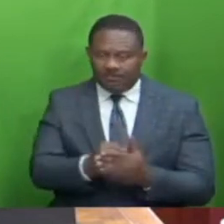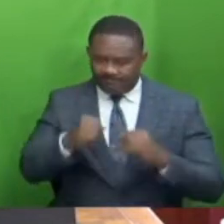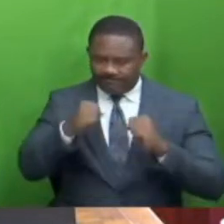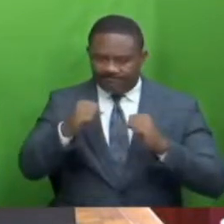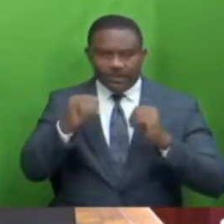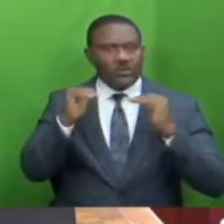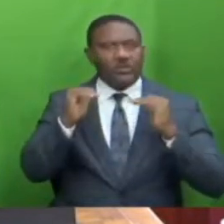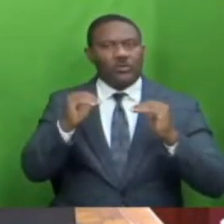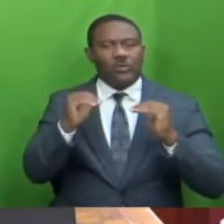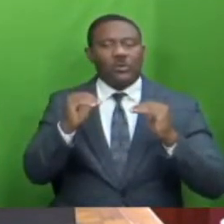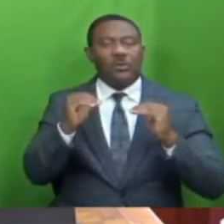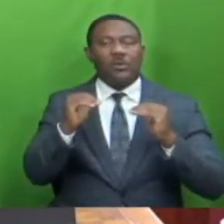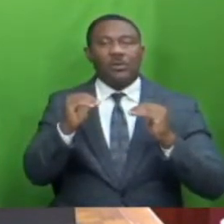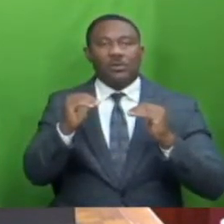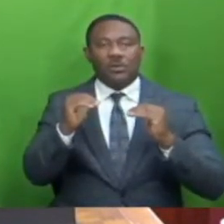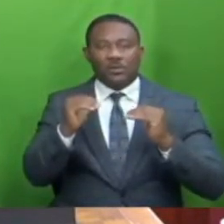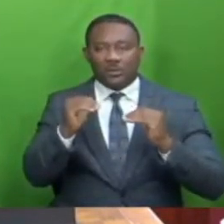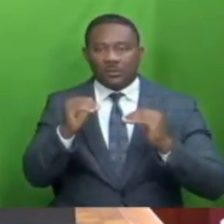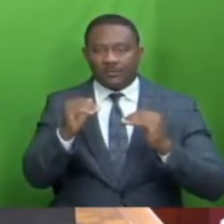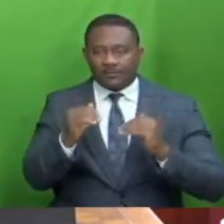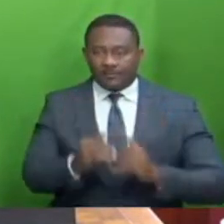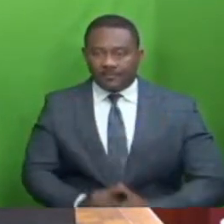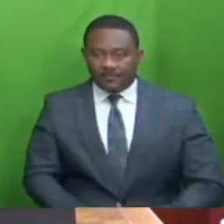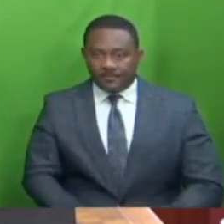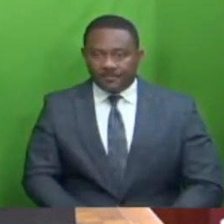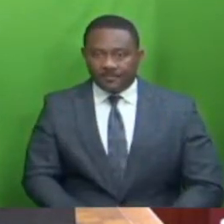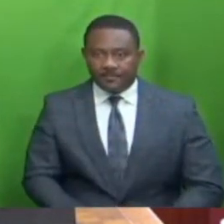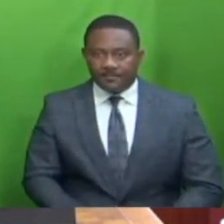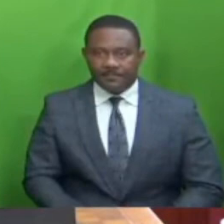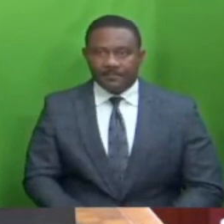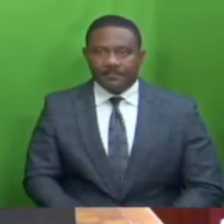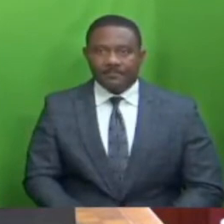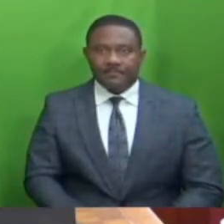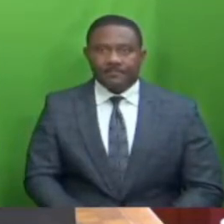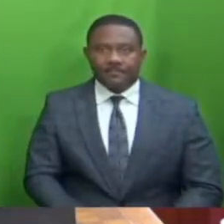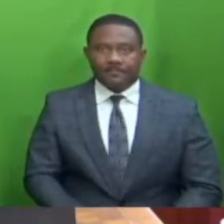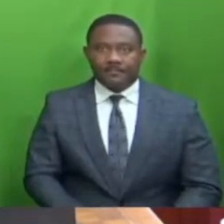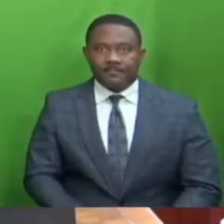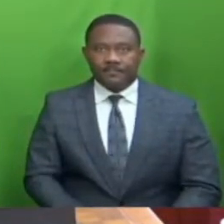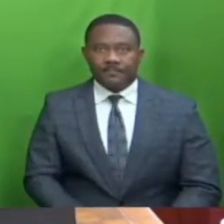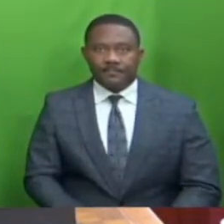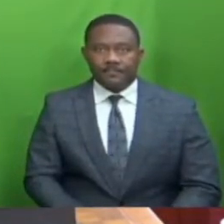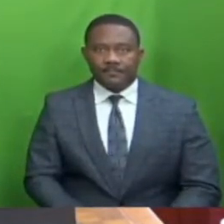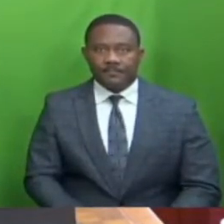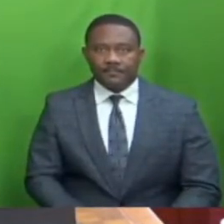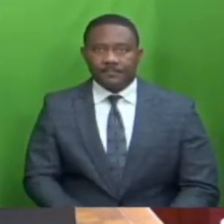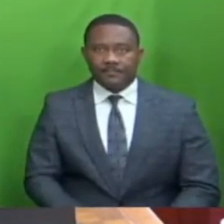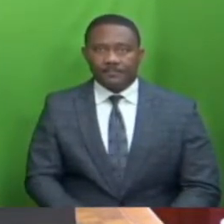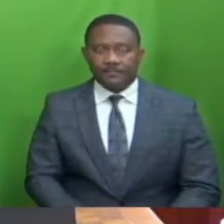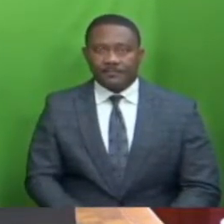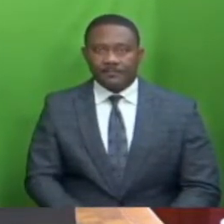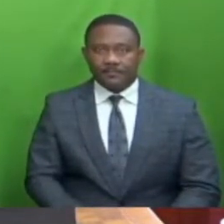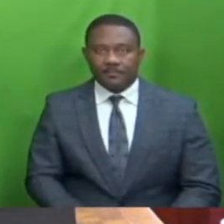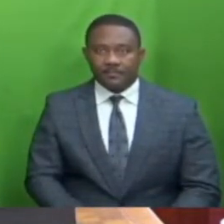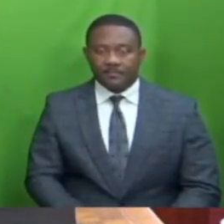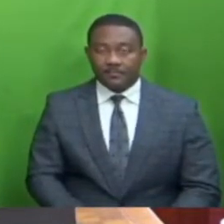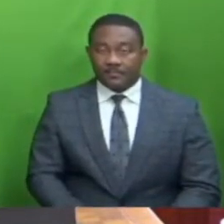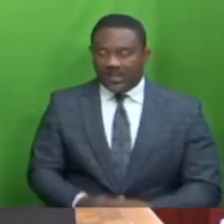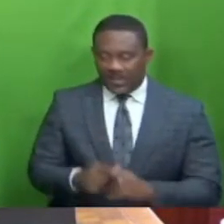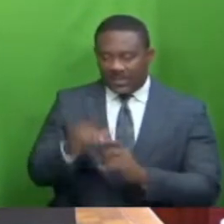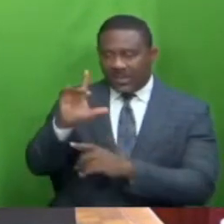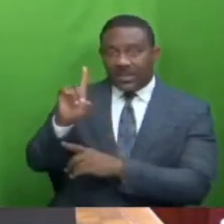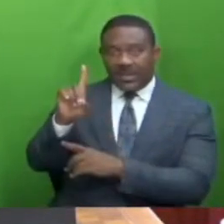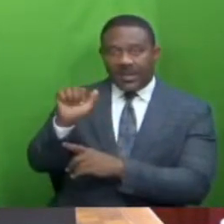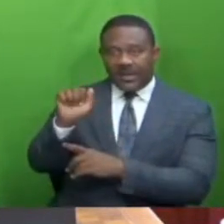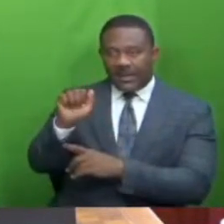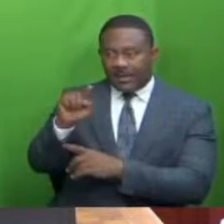financial intermediation to support the private sector. Mr. Speaker, the provincial data